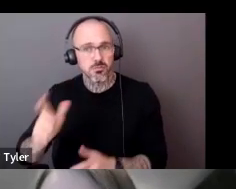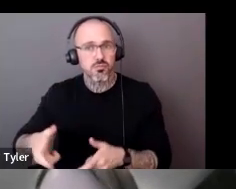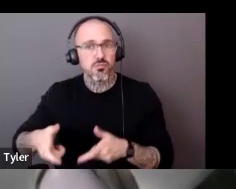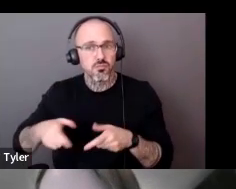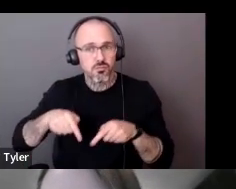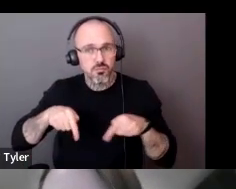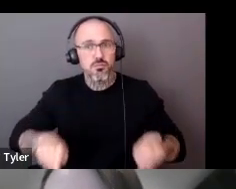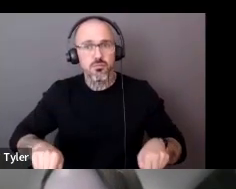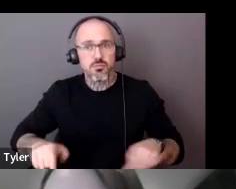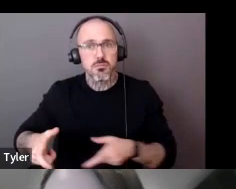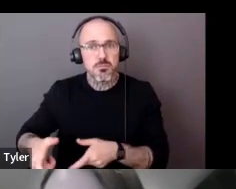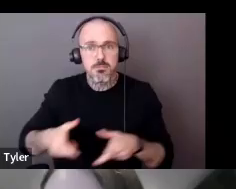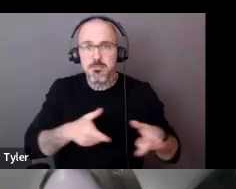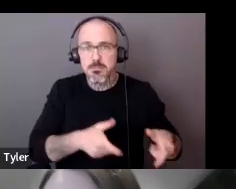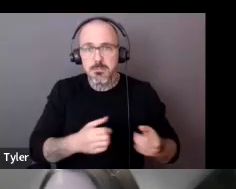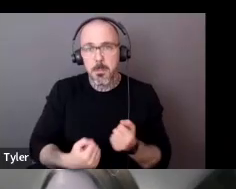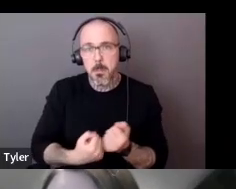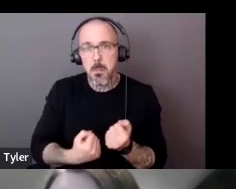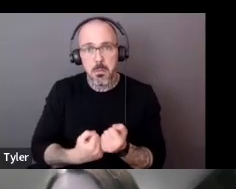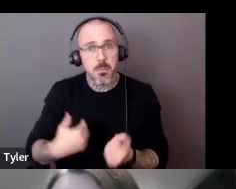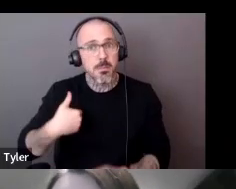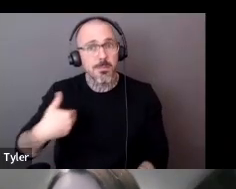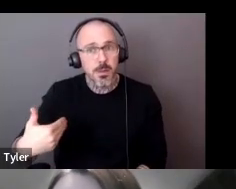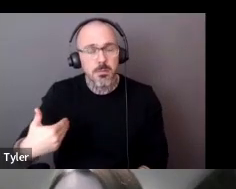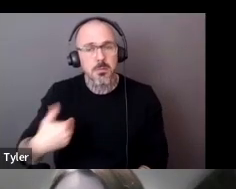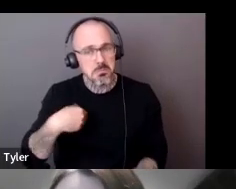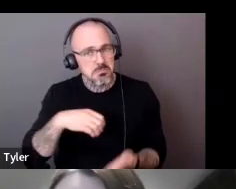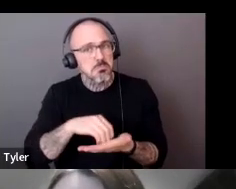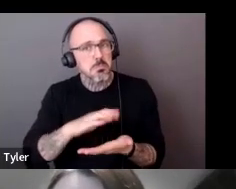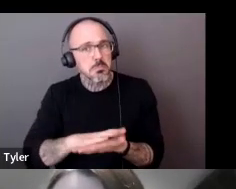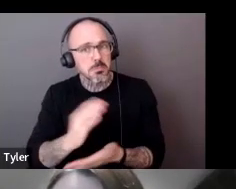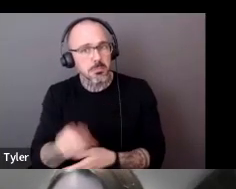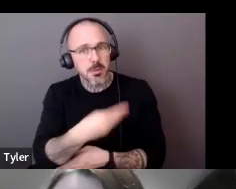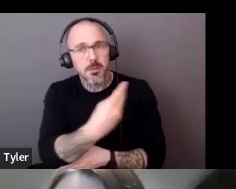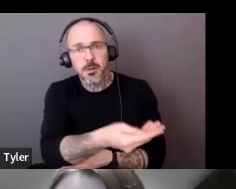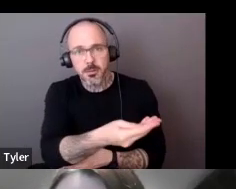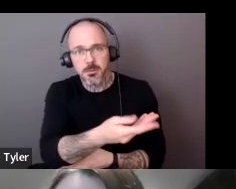But myself being, I guess, self-advocating,